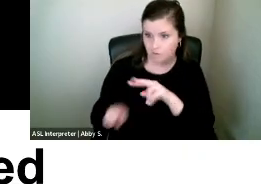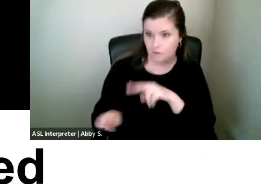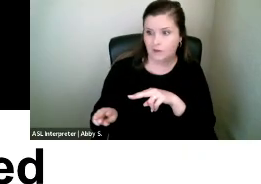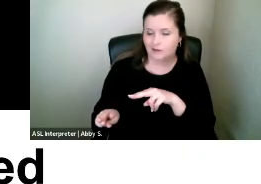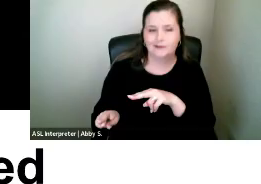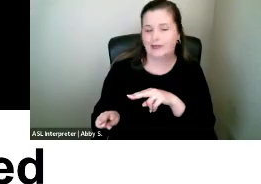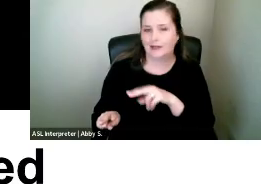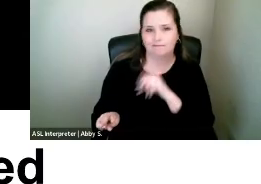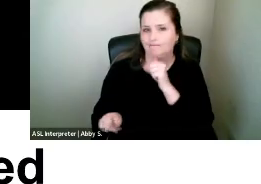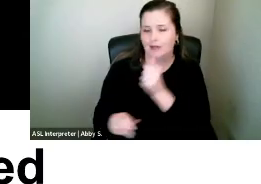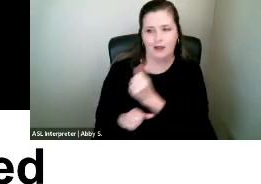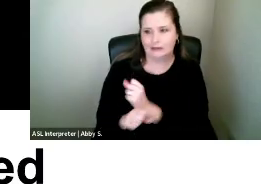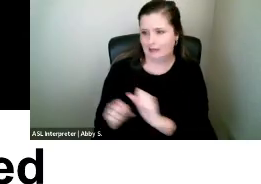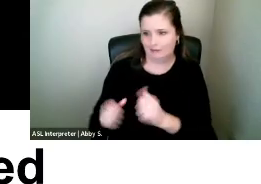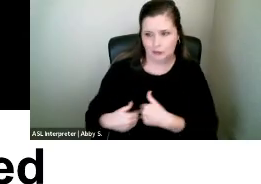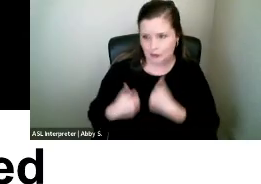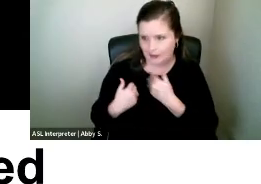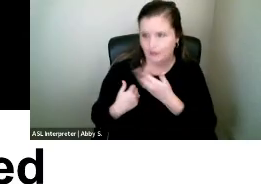is unsafe to live in.